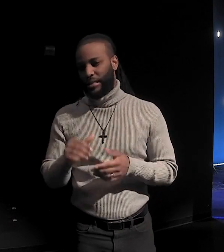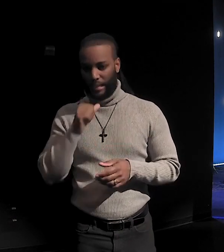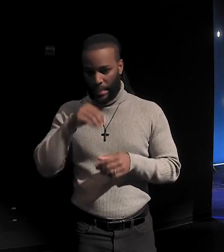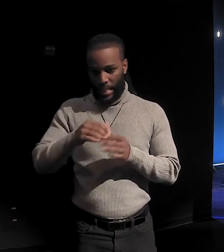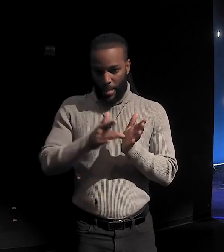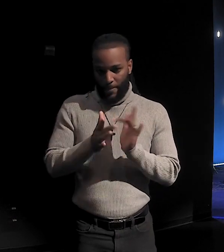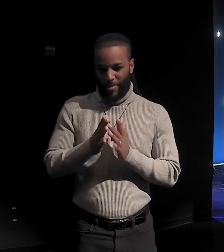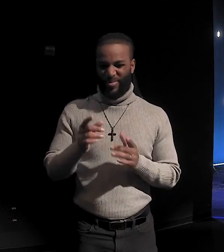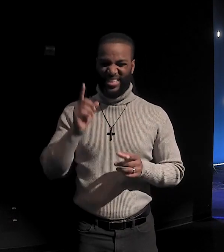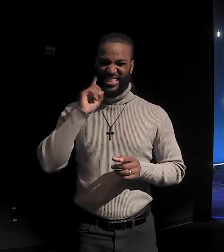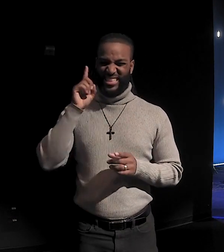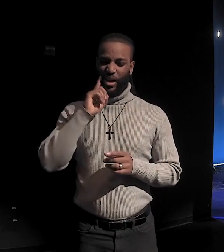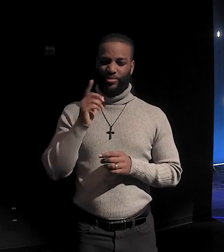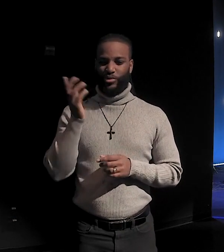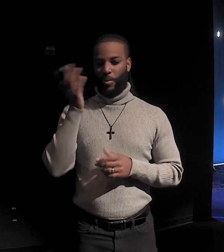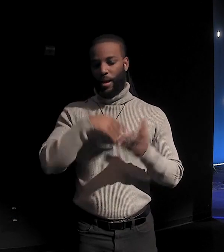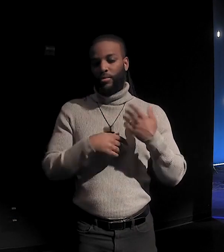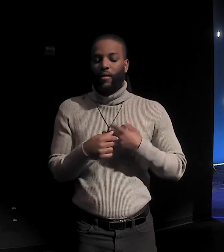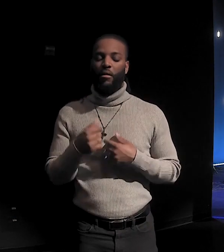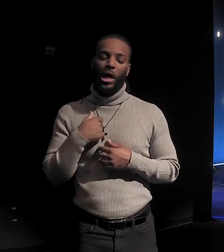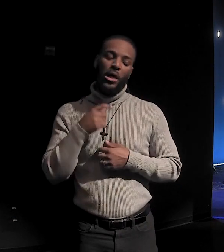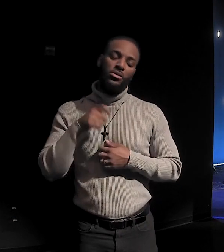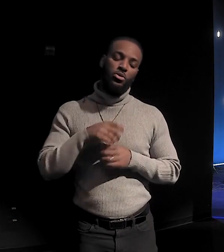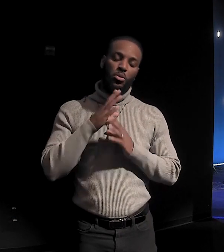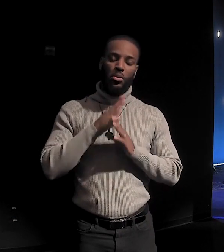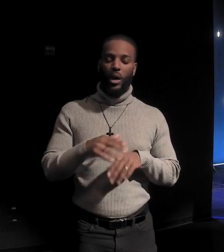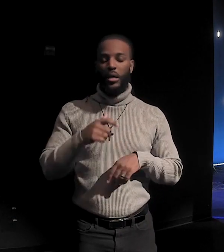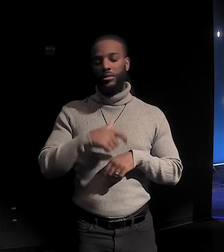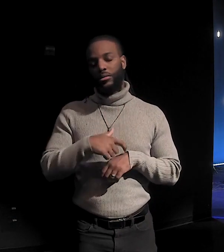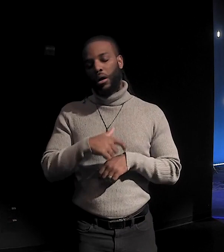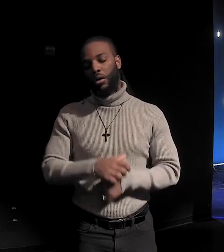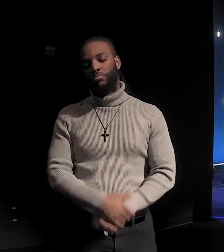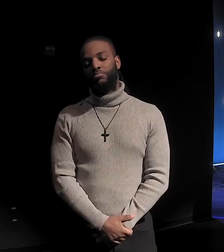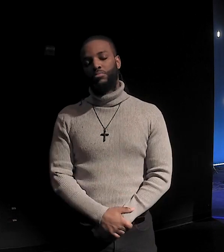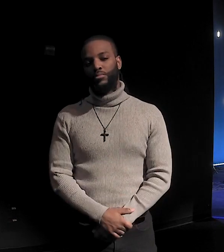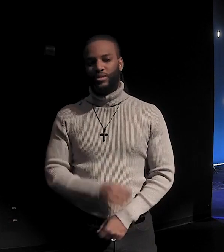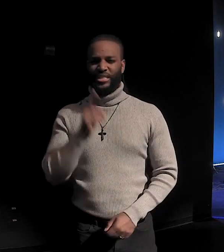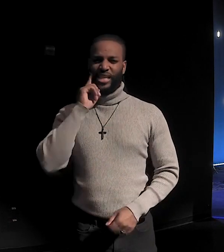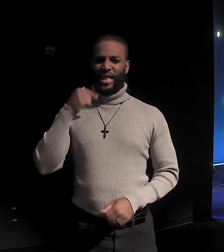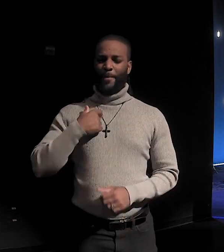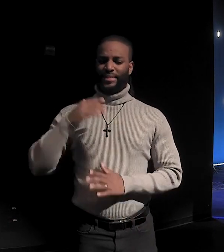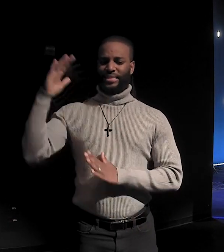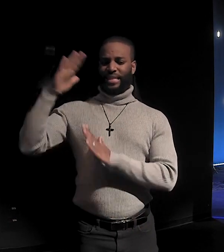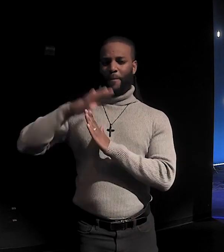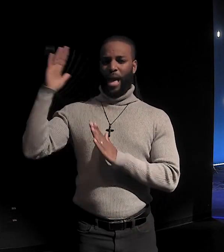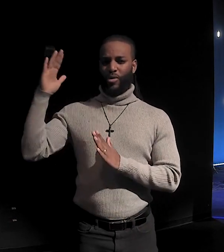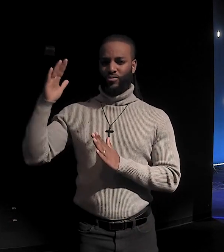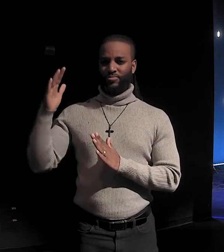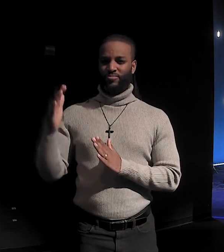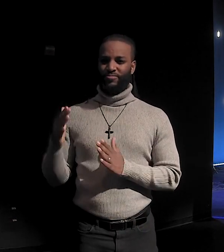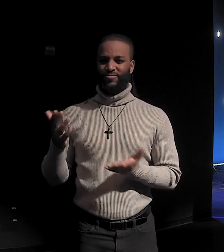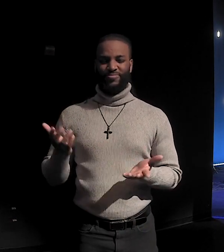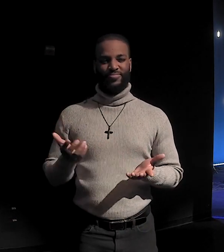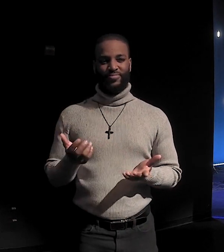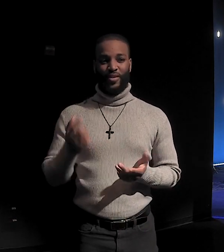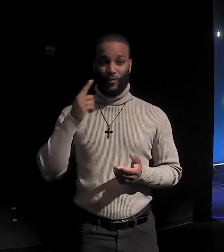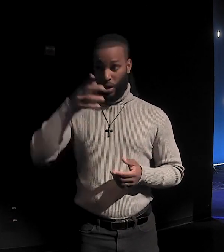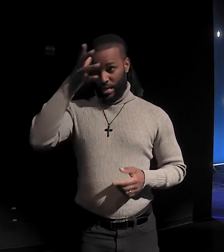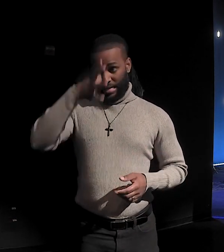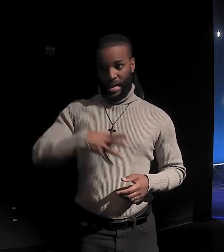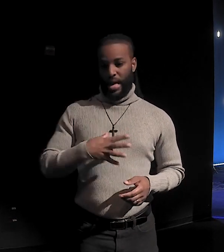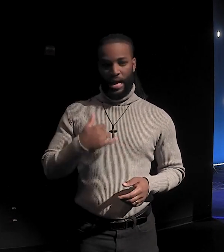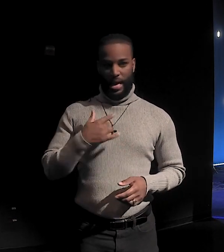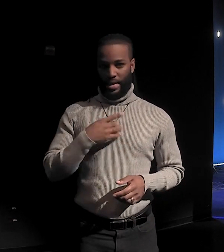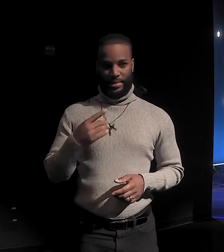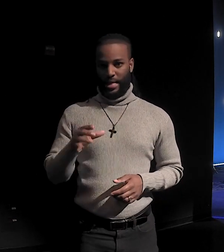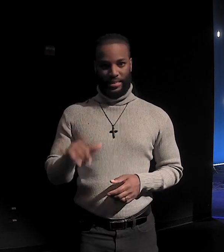anywhere, but it just sounds so passive. I'm having a quiet time. It sounds like I've been putting time out. So for a dude, I didn't